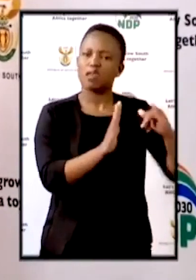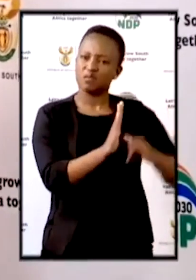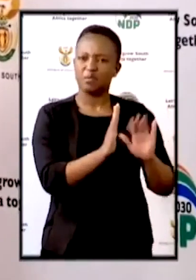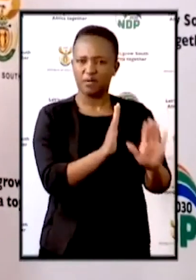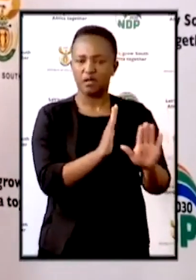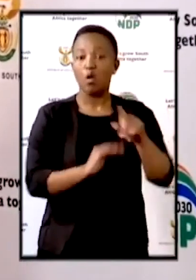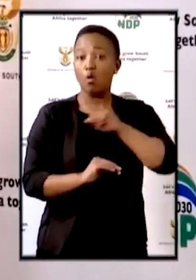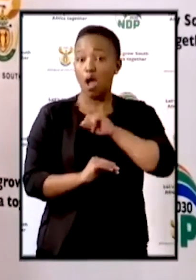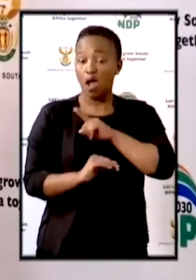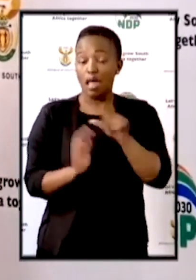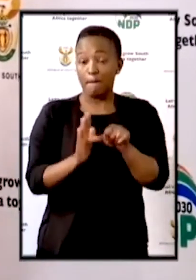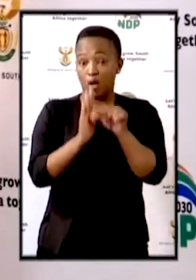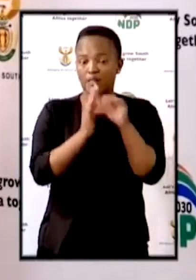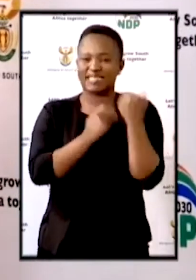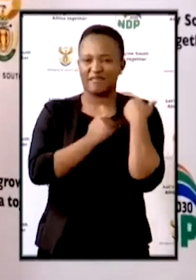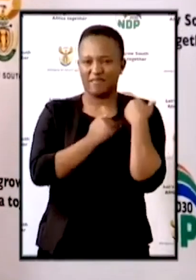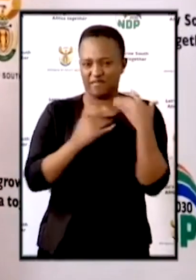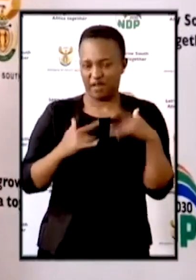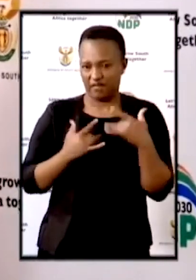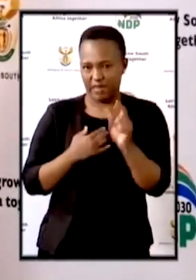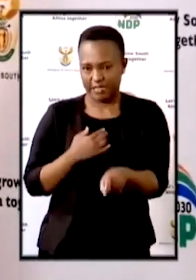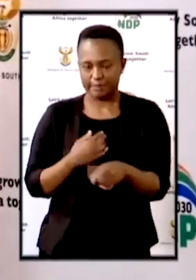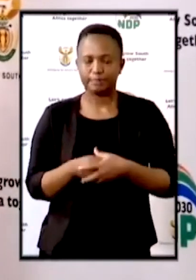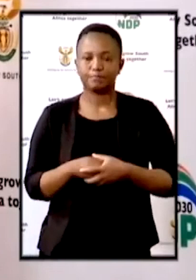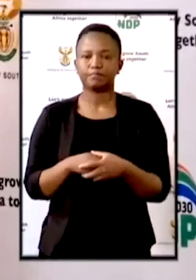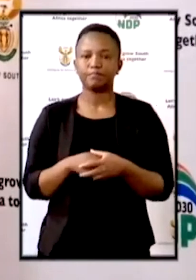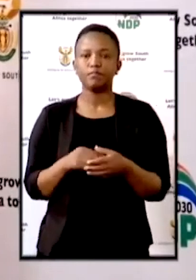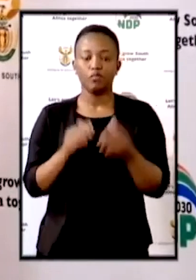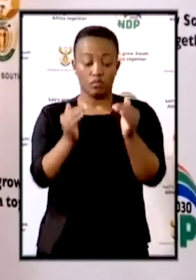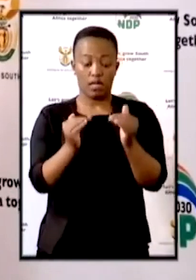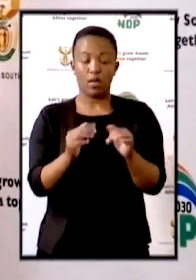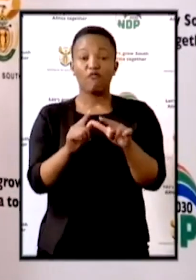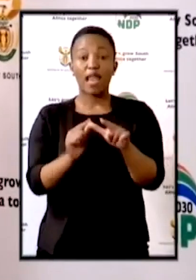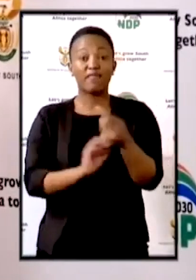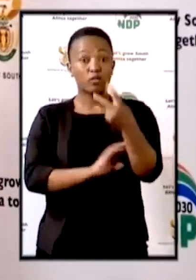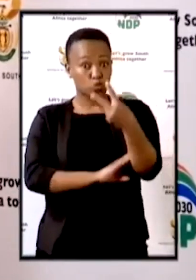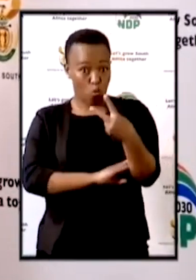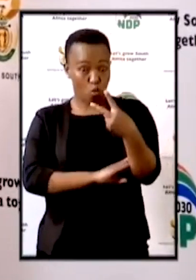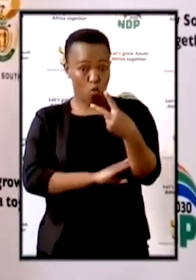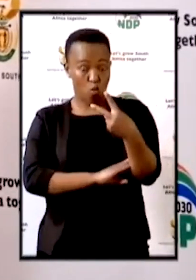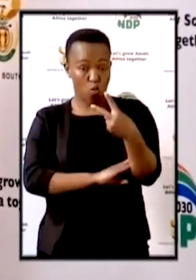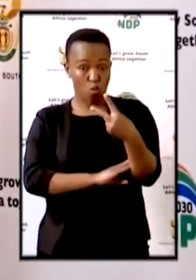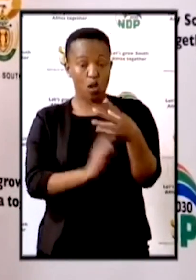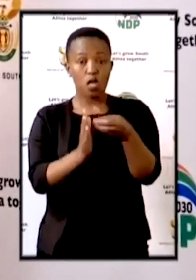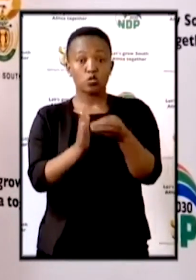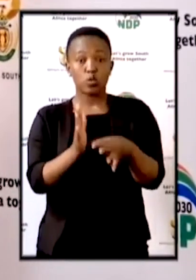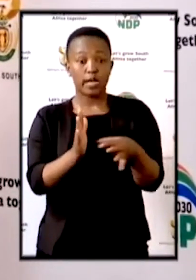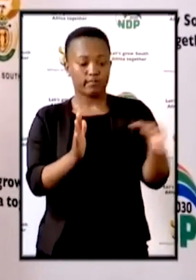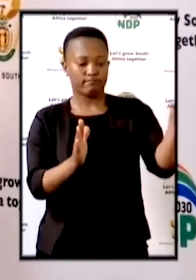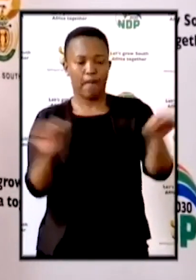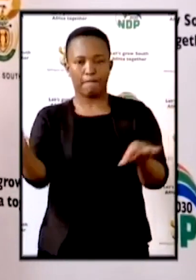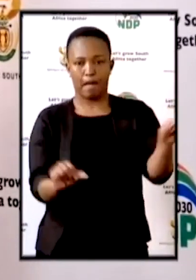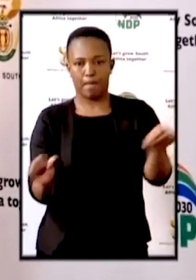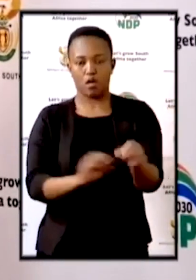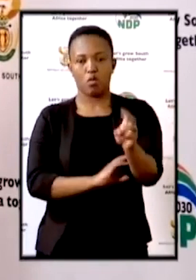senzelani ukuphepha. Also, as part of level 2, we will then return students in all years of study